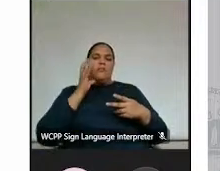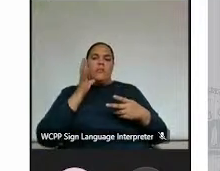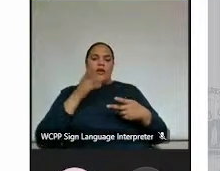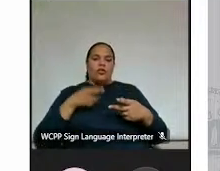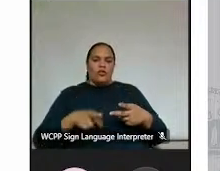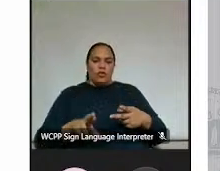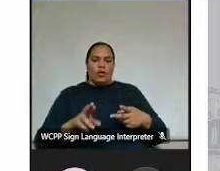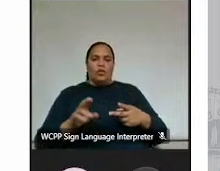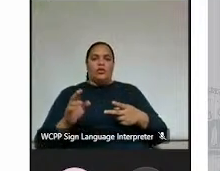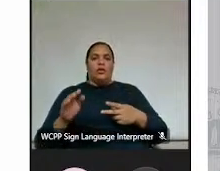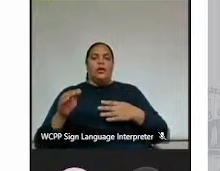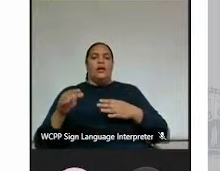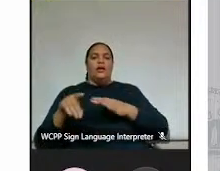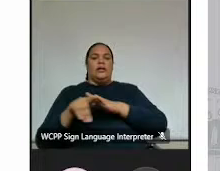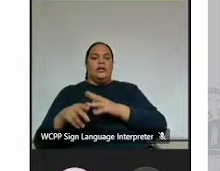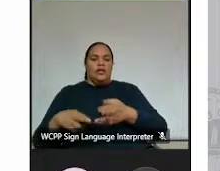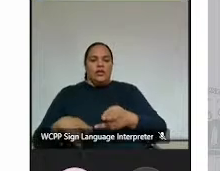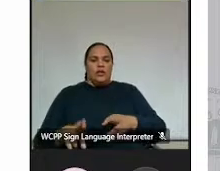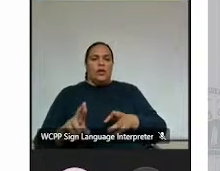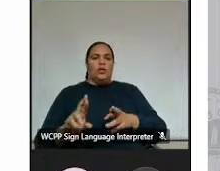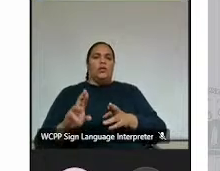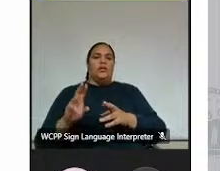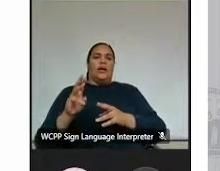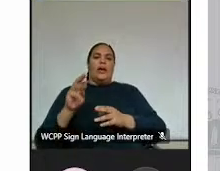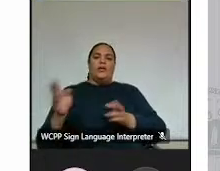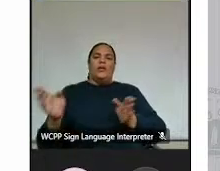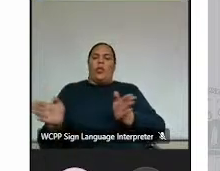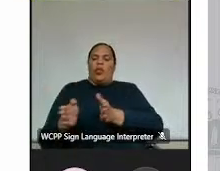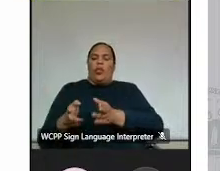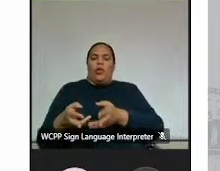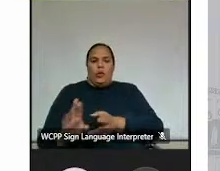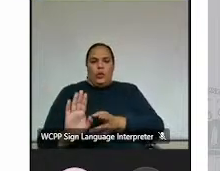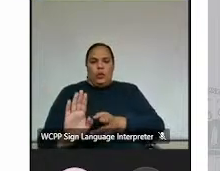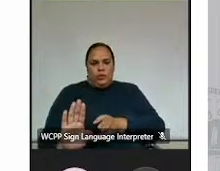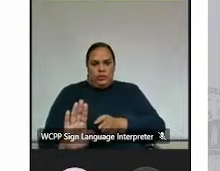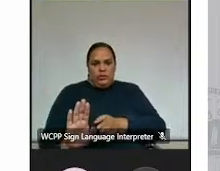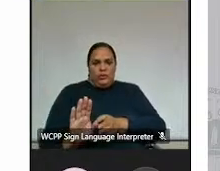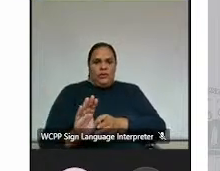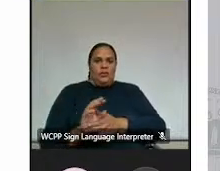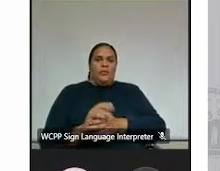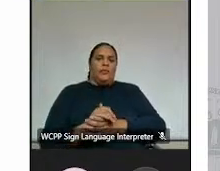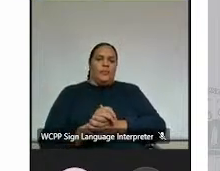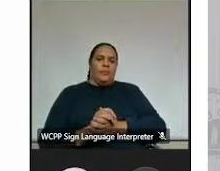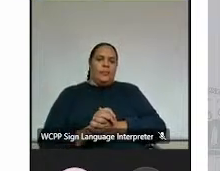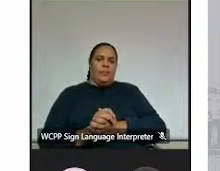two district roads, class three, and minor roads,